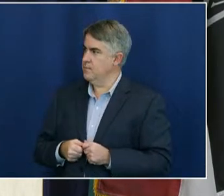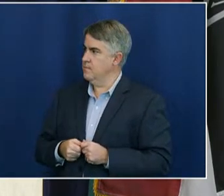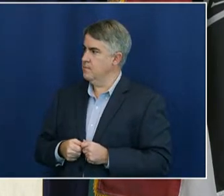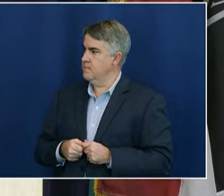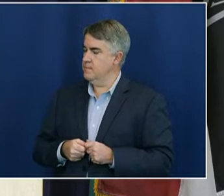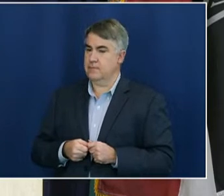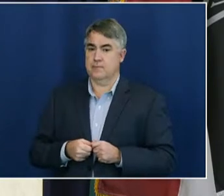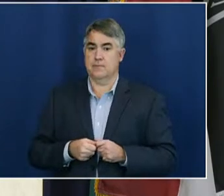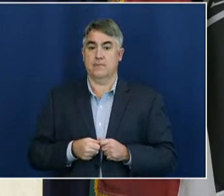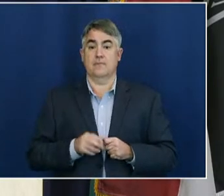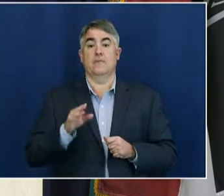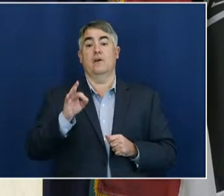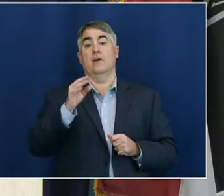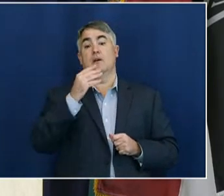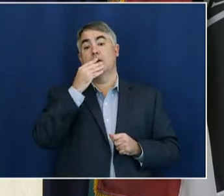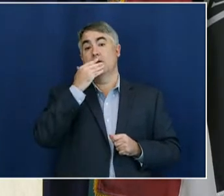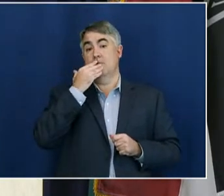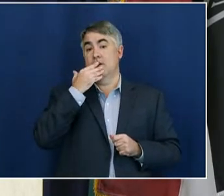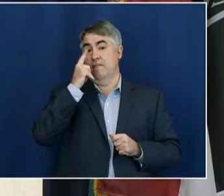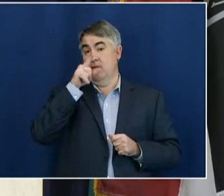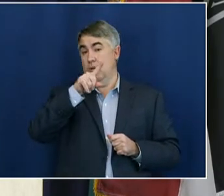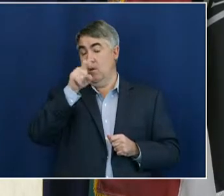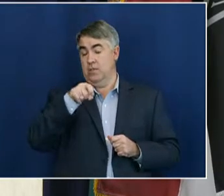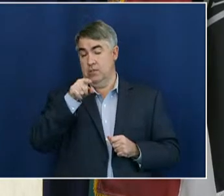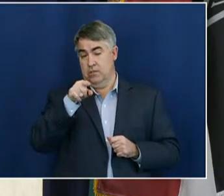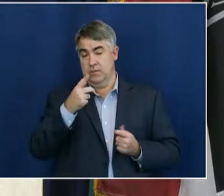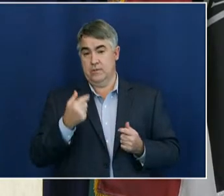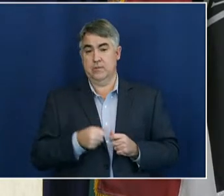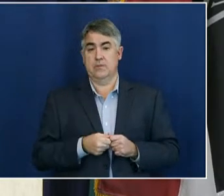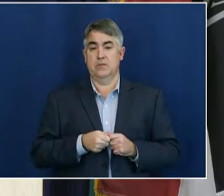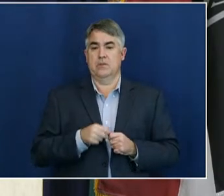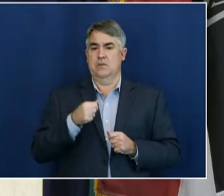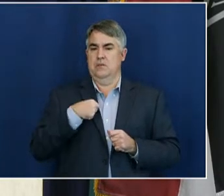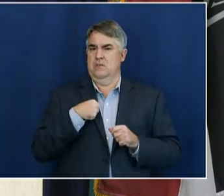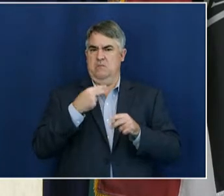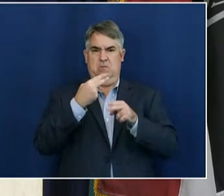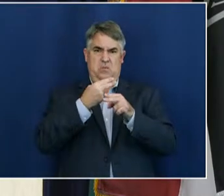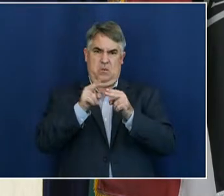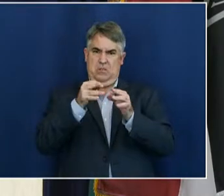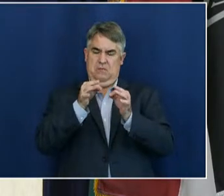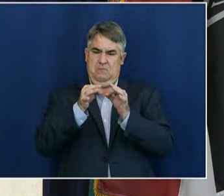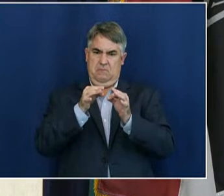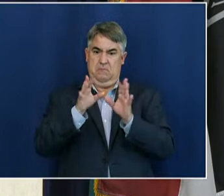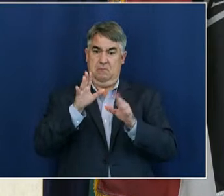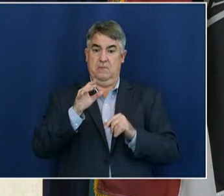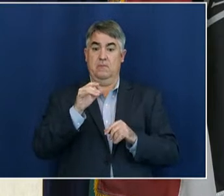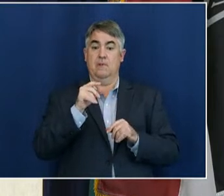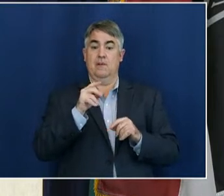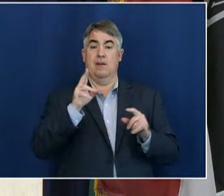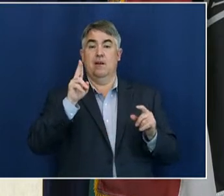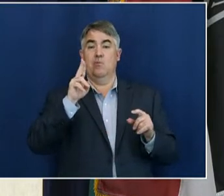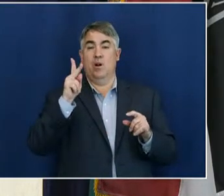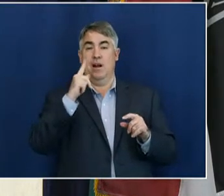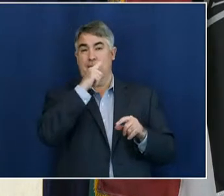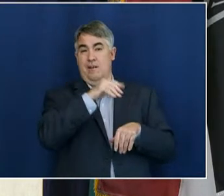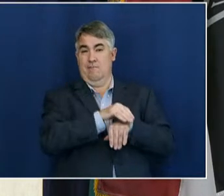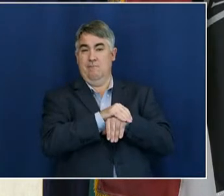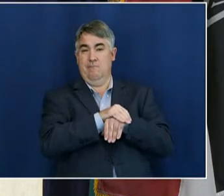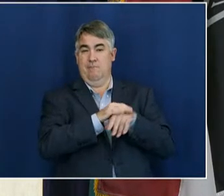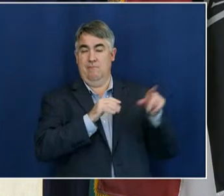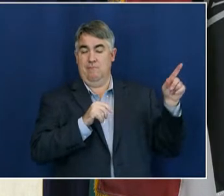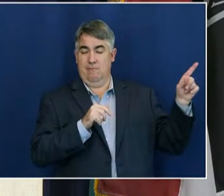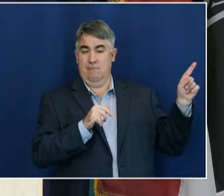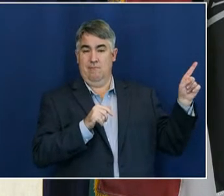Yeah, thanks for that question. I can just give you maybe a quick update on the so-called UK variant, or the B117